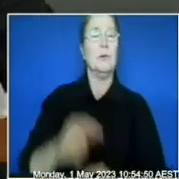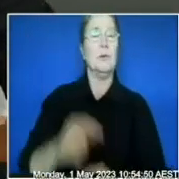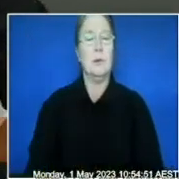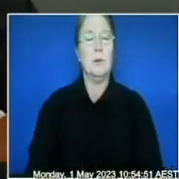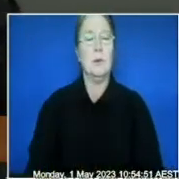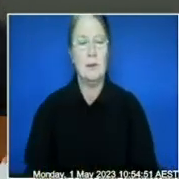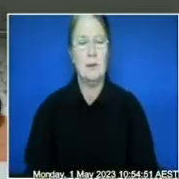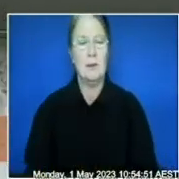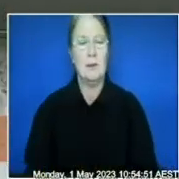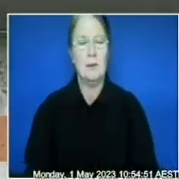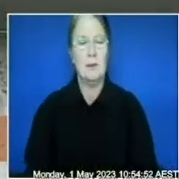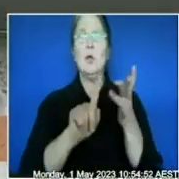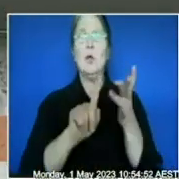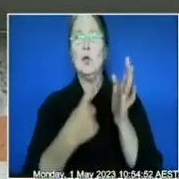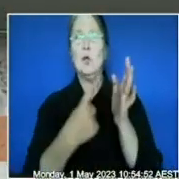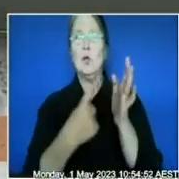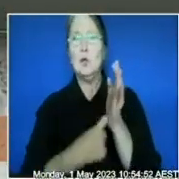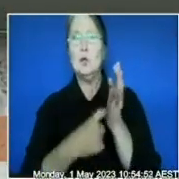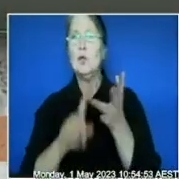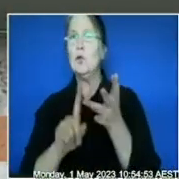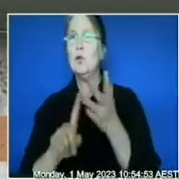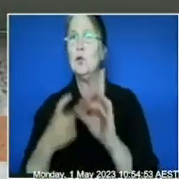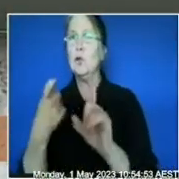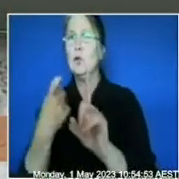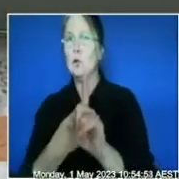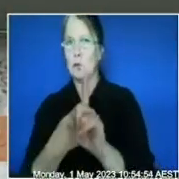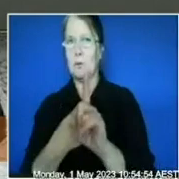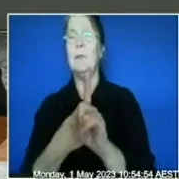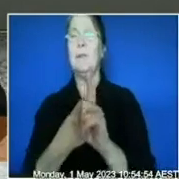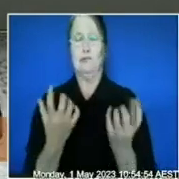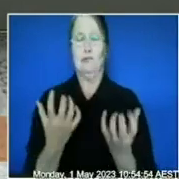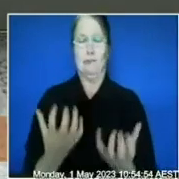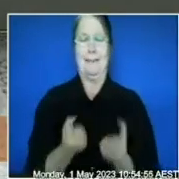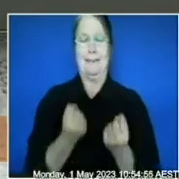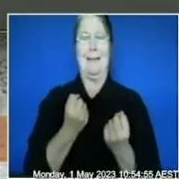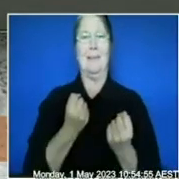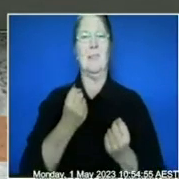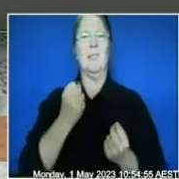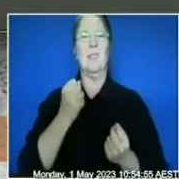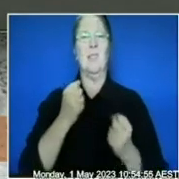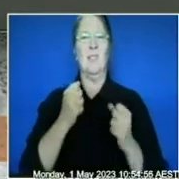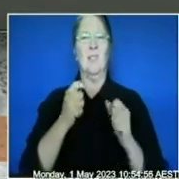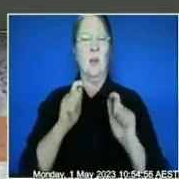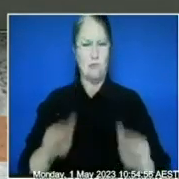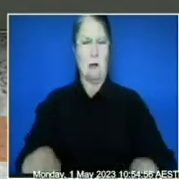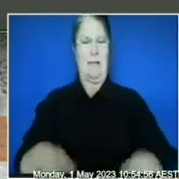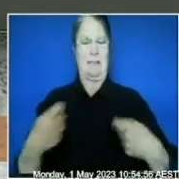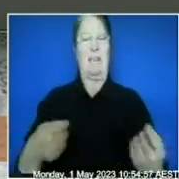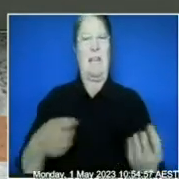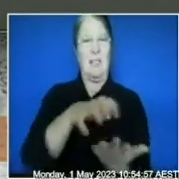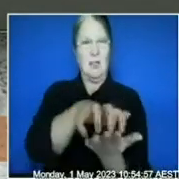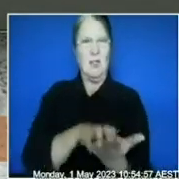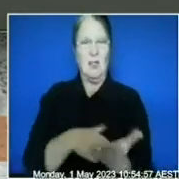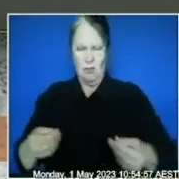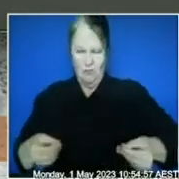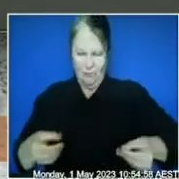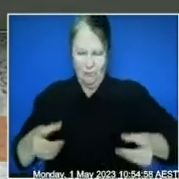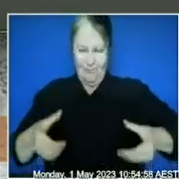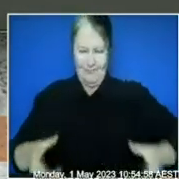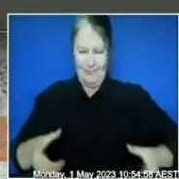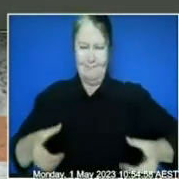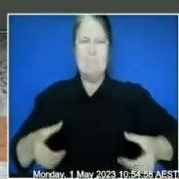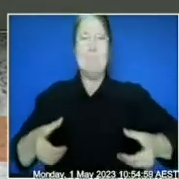and I cannot tell you which department it was from, on the 19th of January 2023, and if I could just bring that up, it is